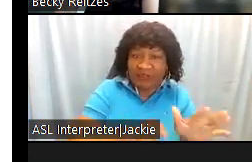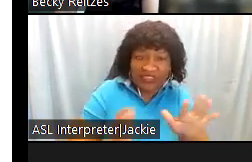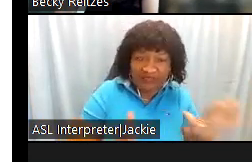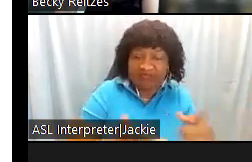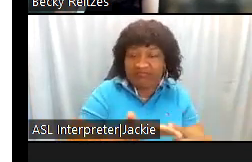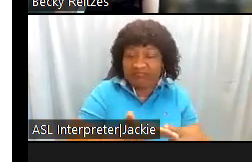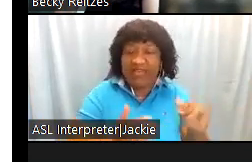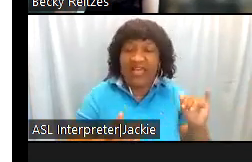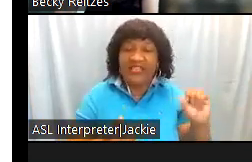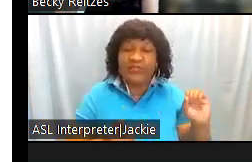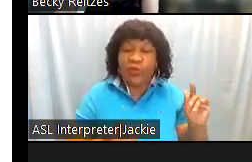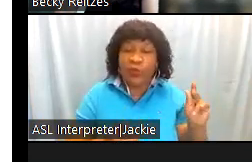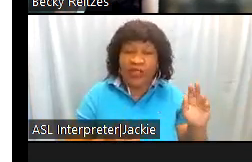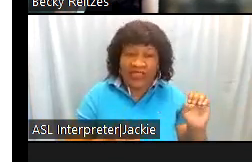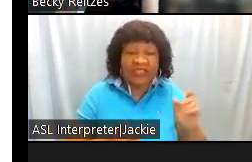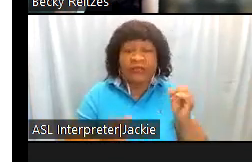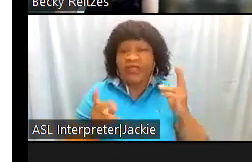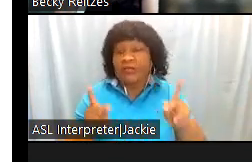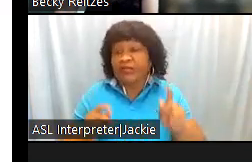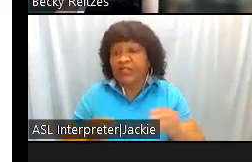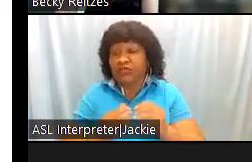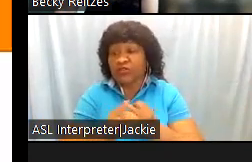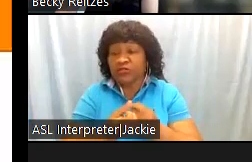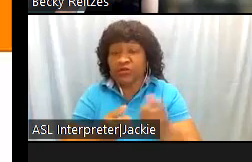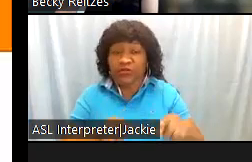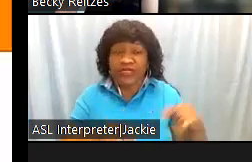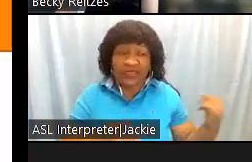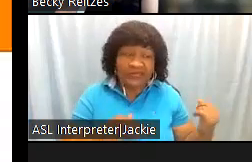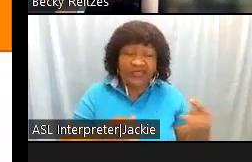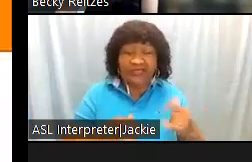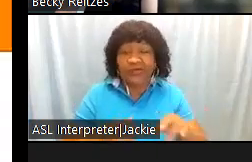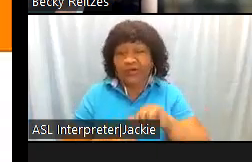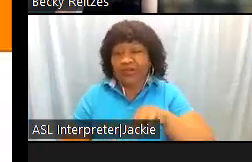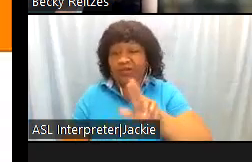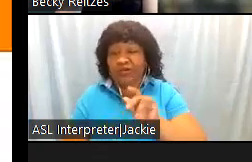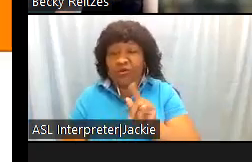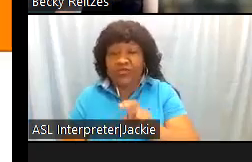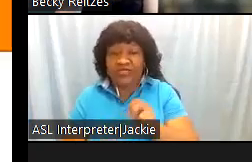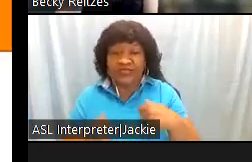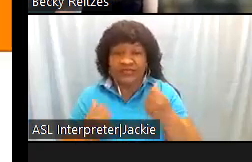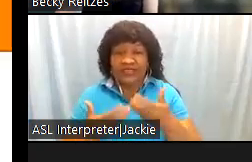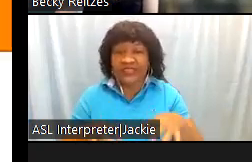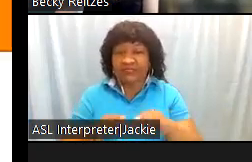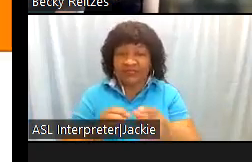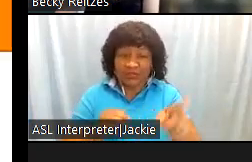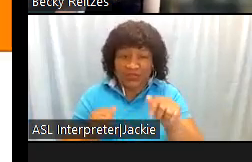do need support during isolation quarantine, there's a couple things that folks can